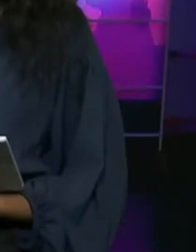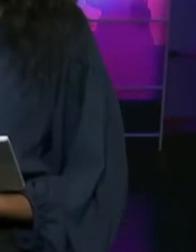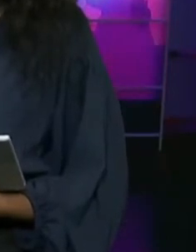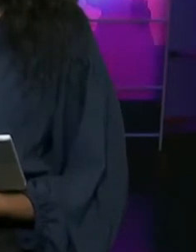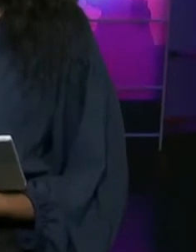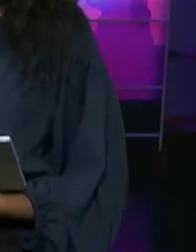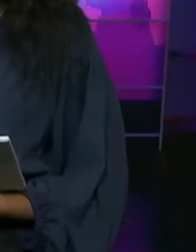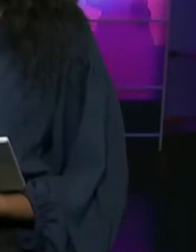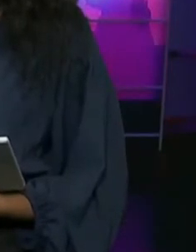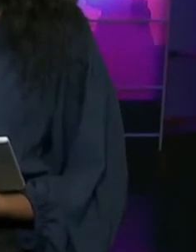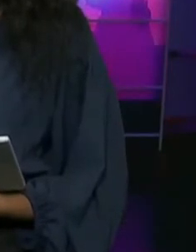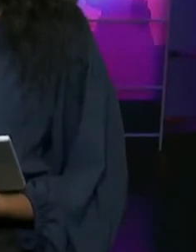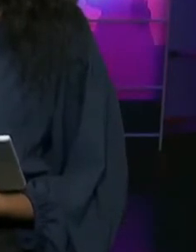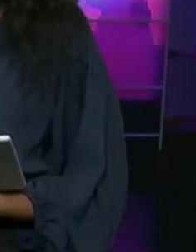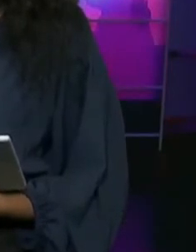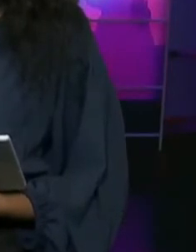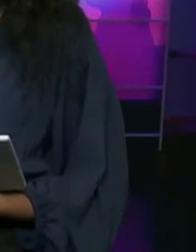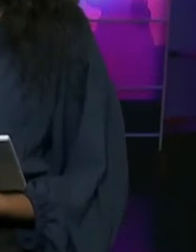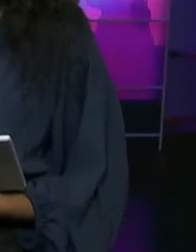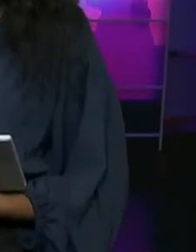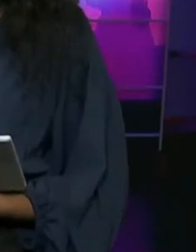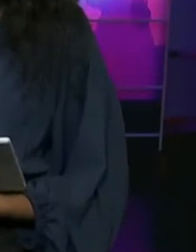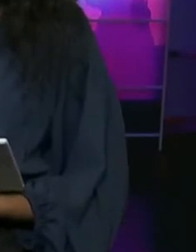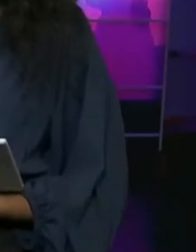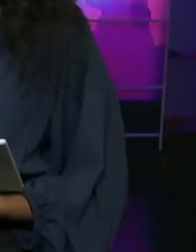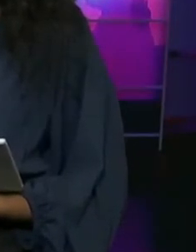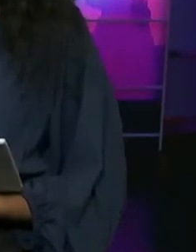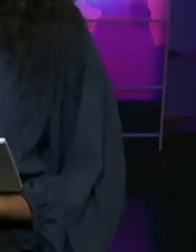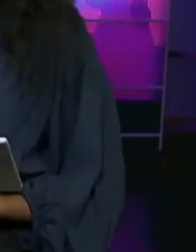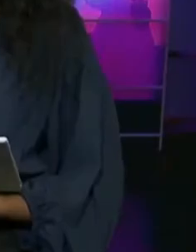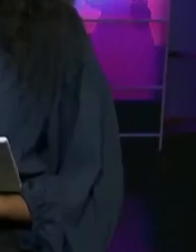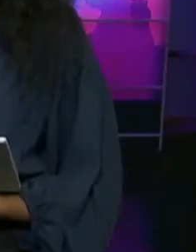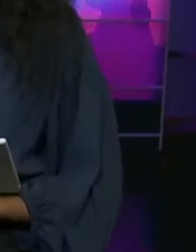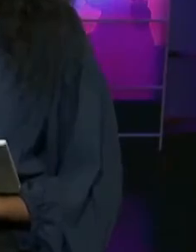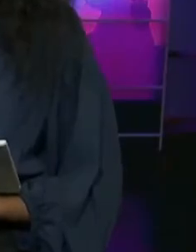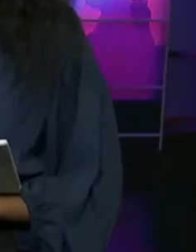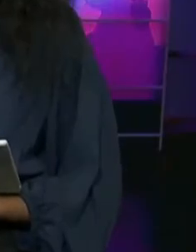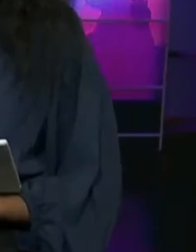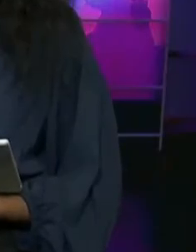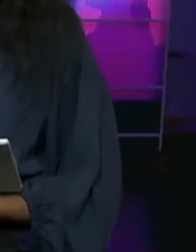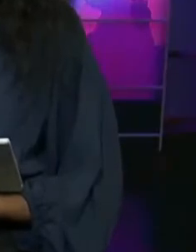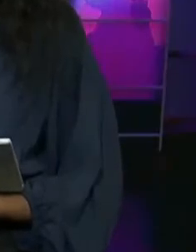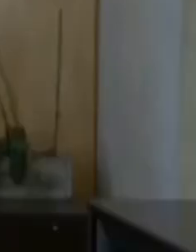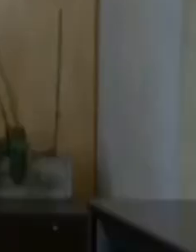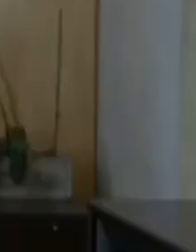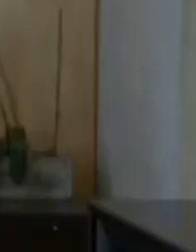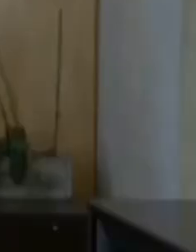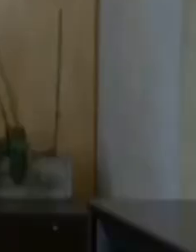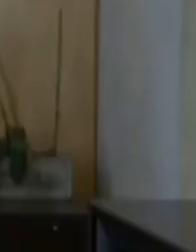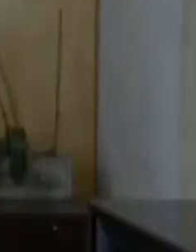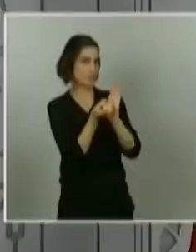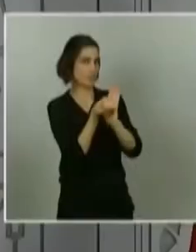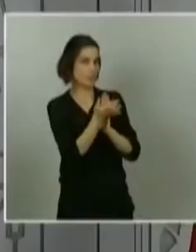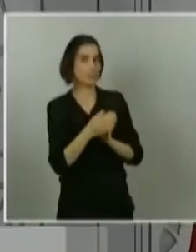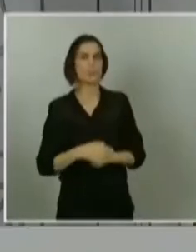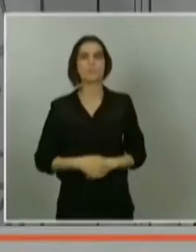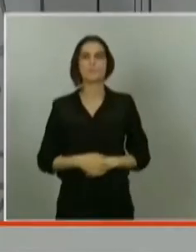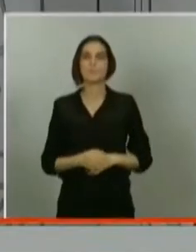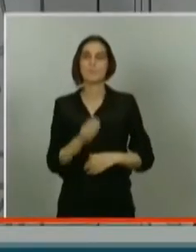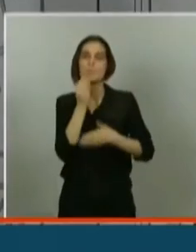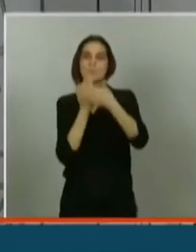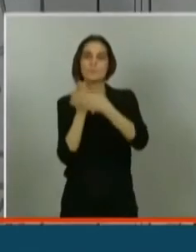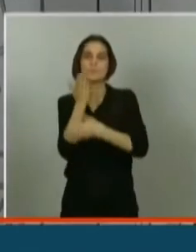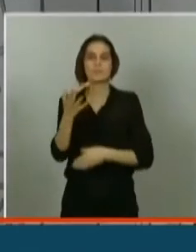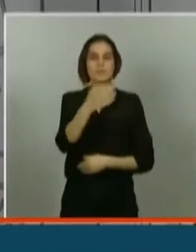threats against ministers after several top leftist politicians received bullets and a knife in the post. Tourism Minister